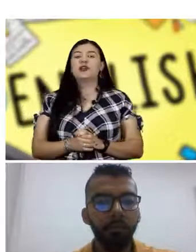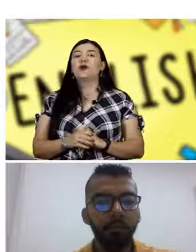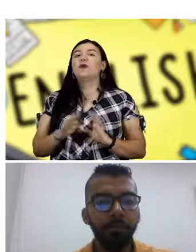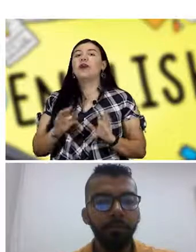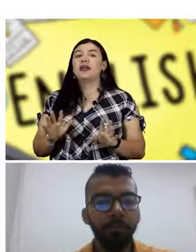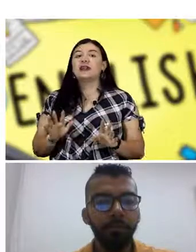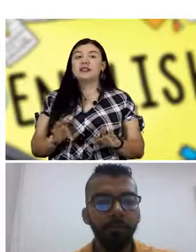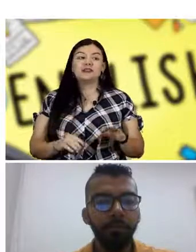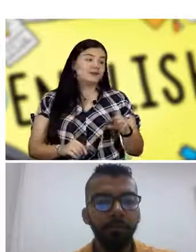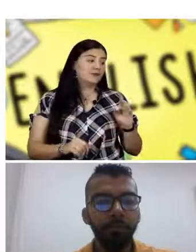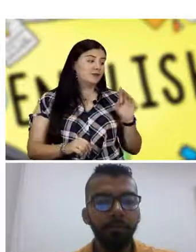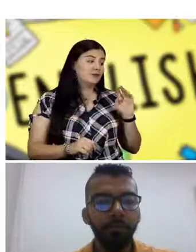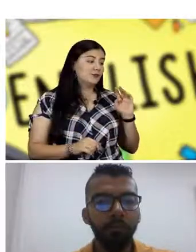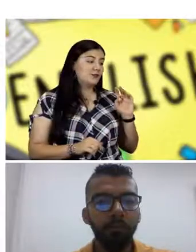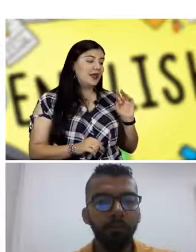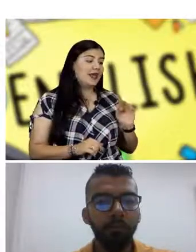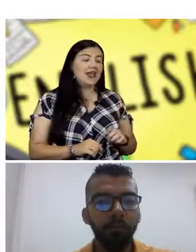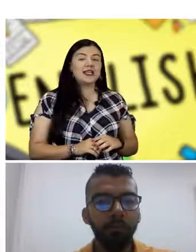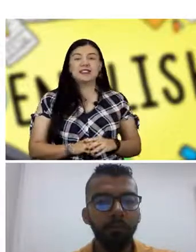Good. So we got